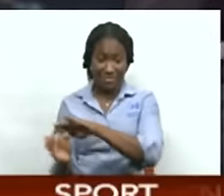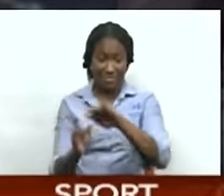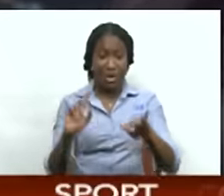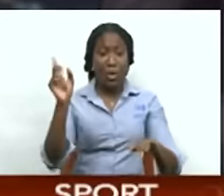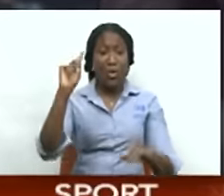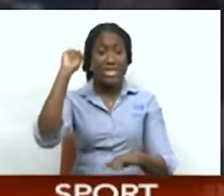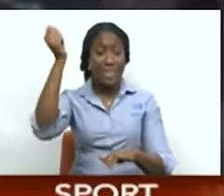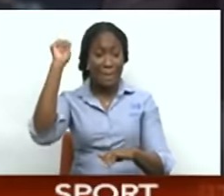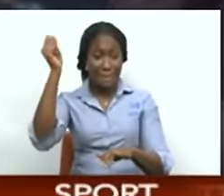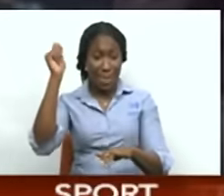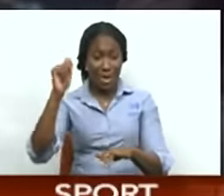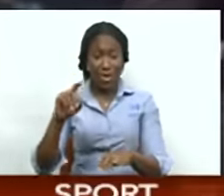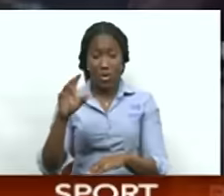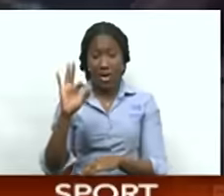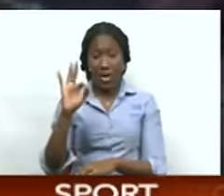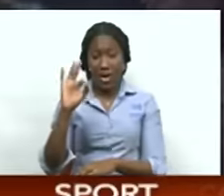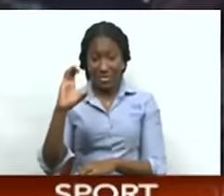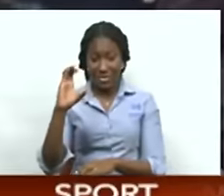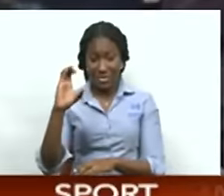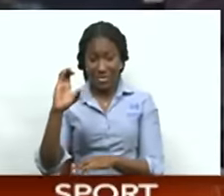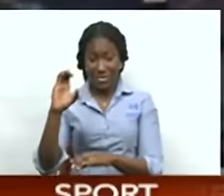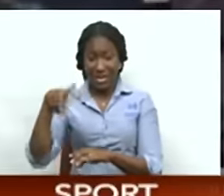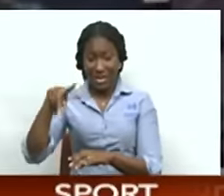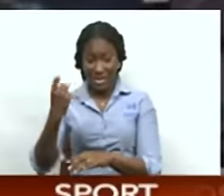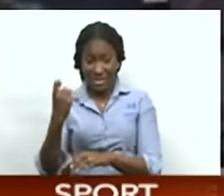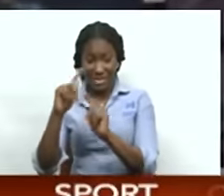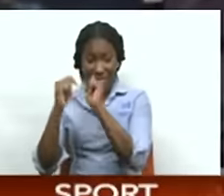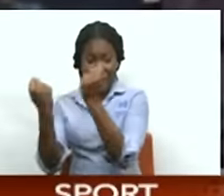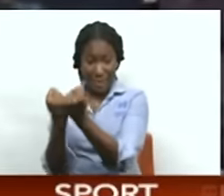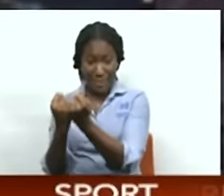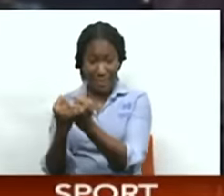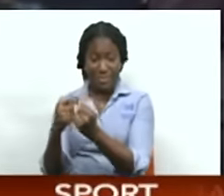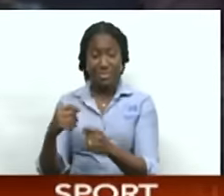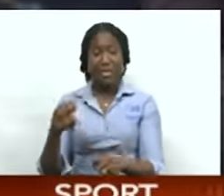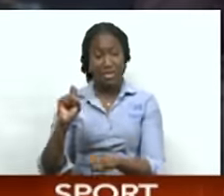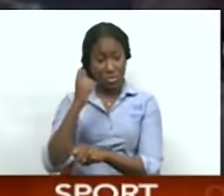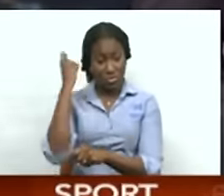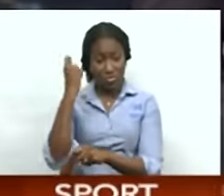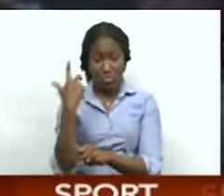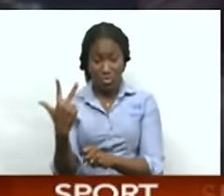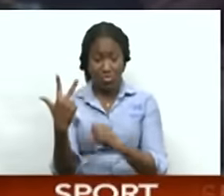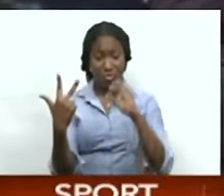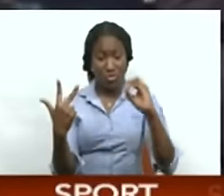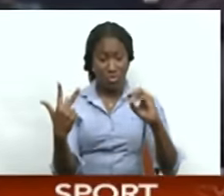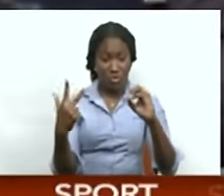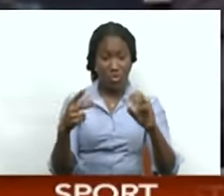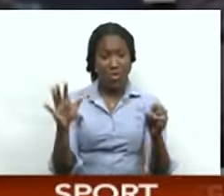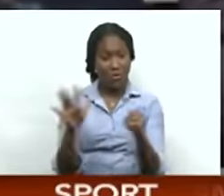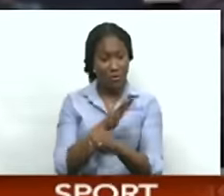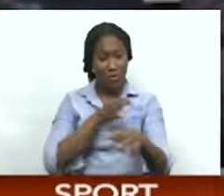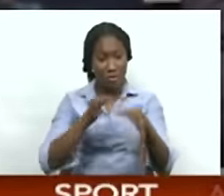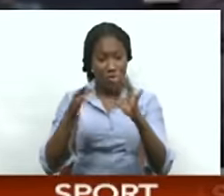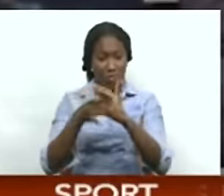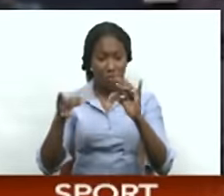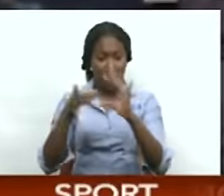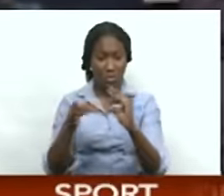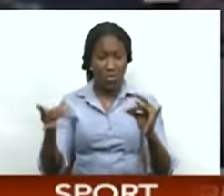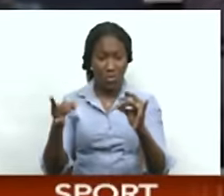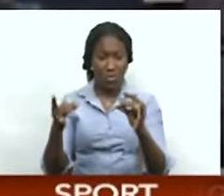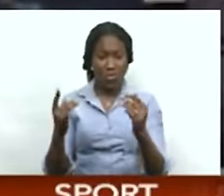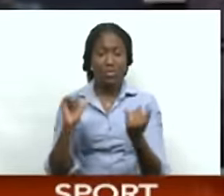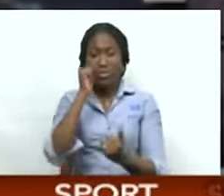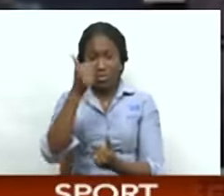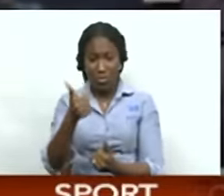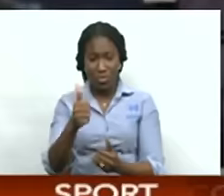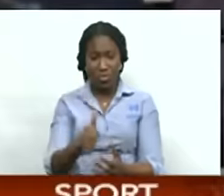Phoenix. They led Central FC 3-0 at the midway mark. Full highlights of some of these matches in tomorrow's sportscast.